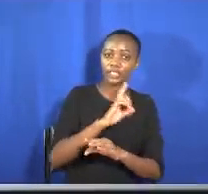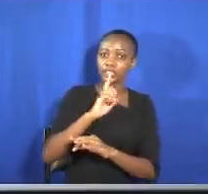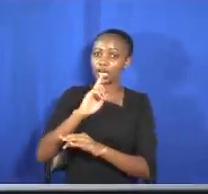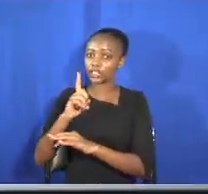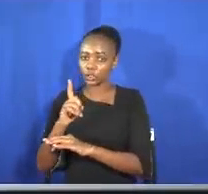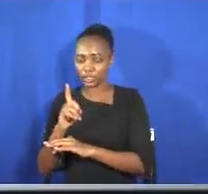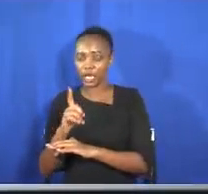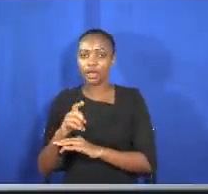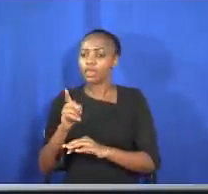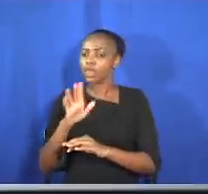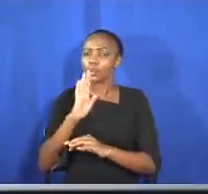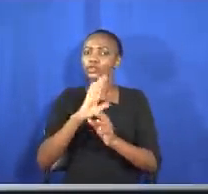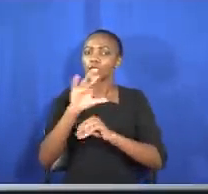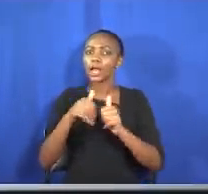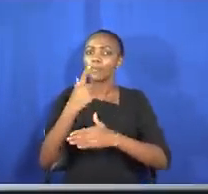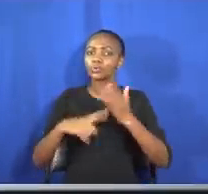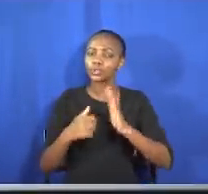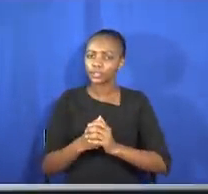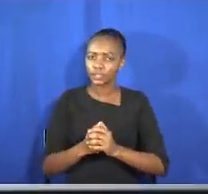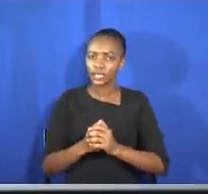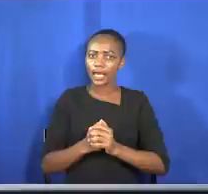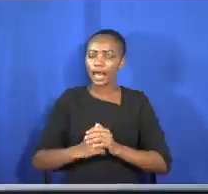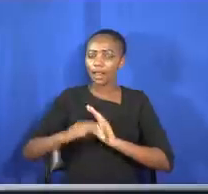of instructional strategies. So here we are talking about